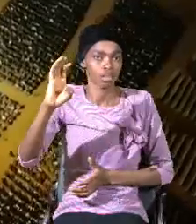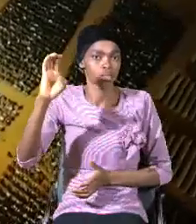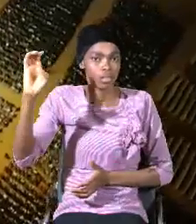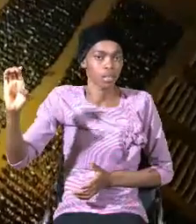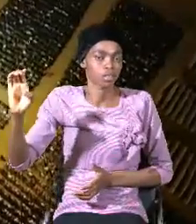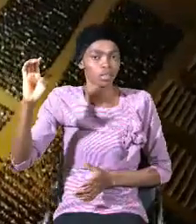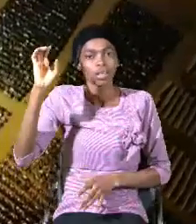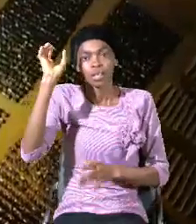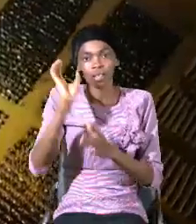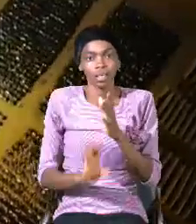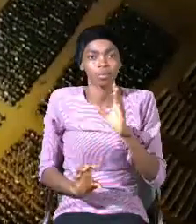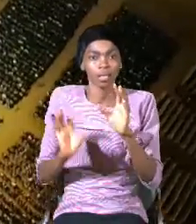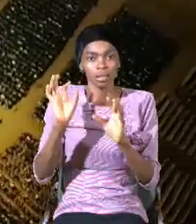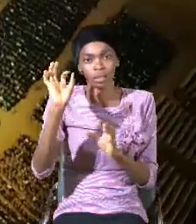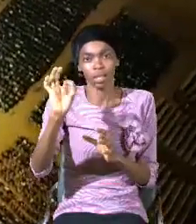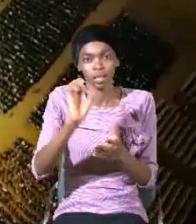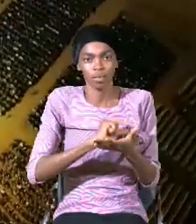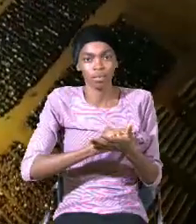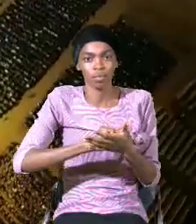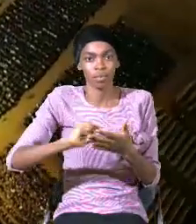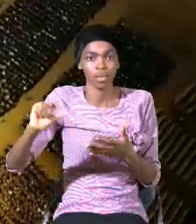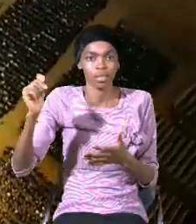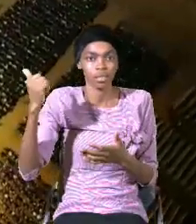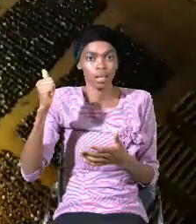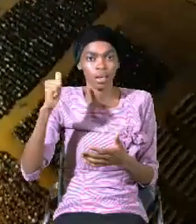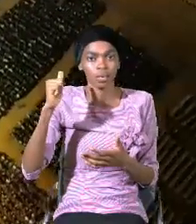In Ecclesiastes chapter 9, verse 10,